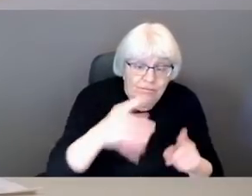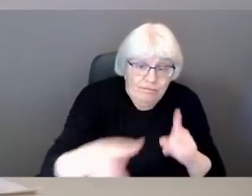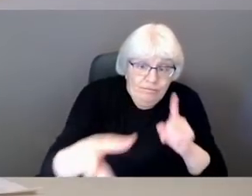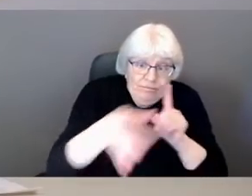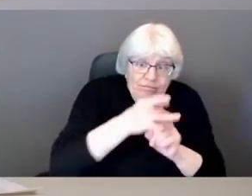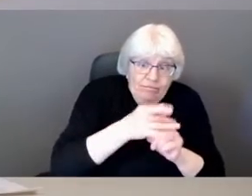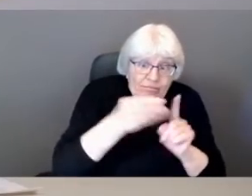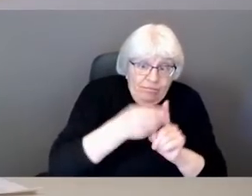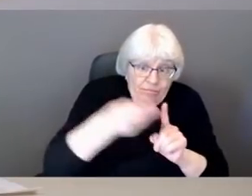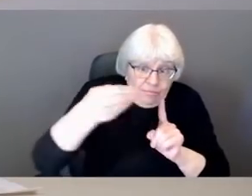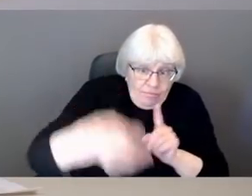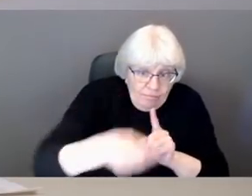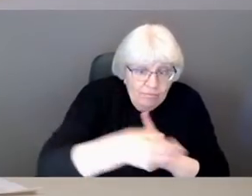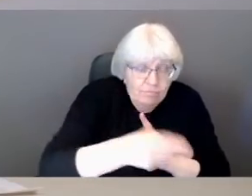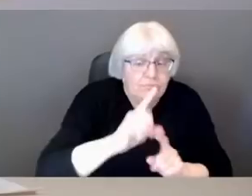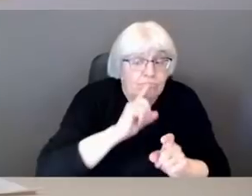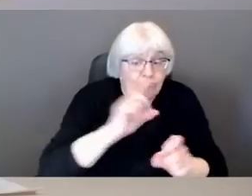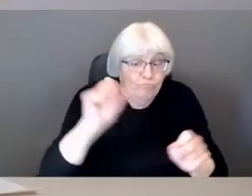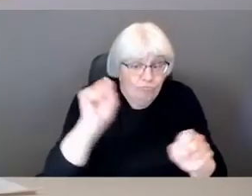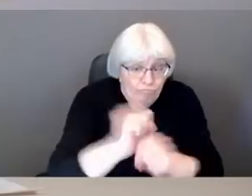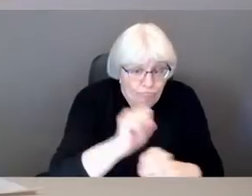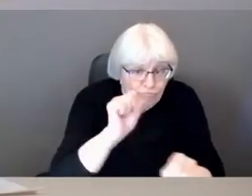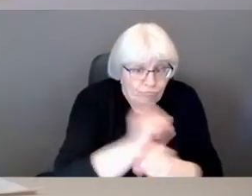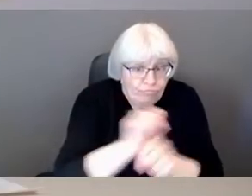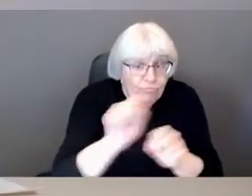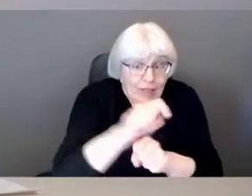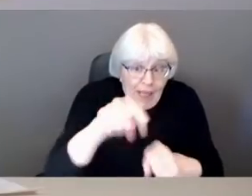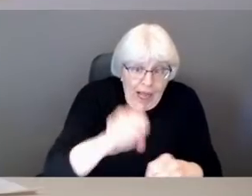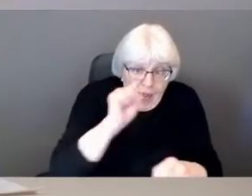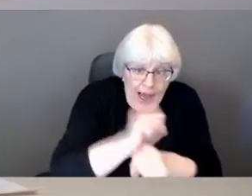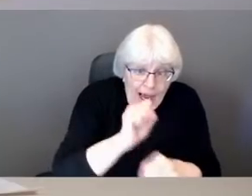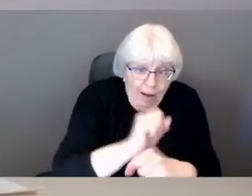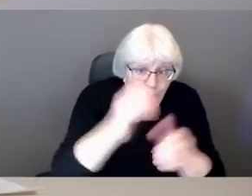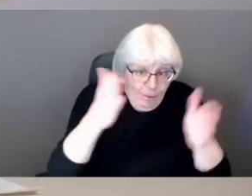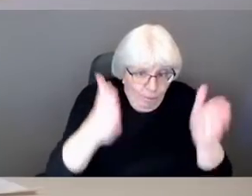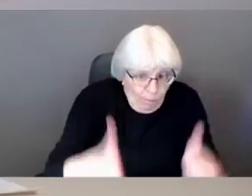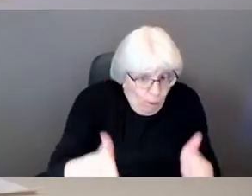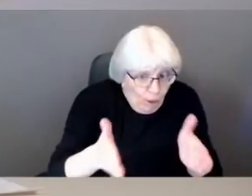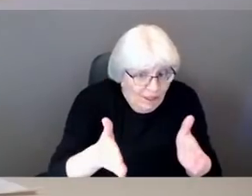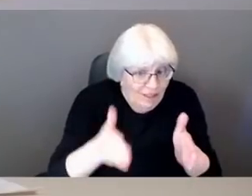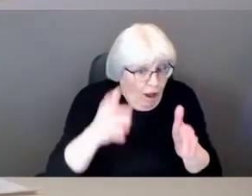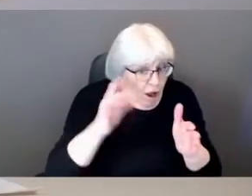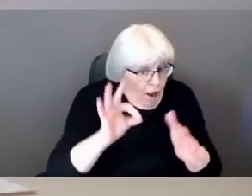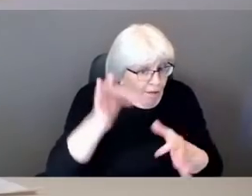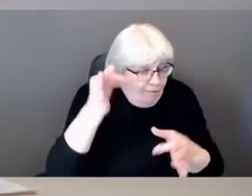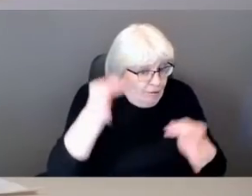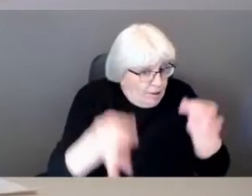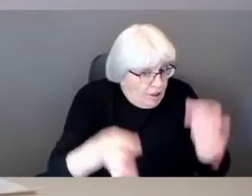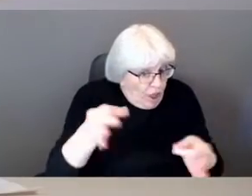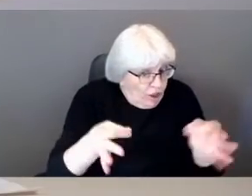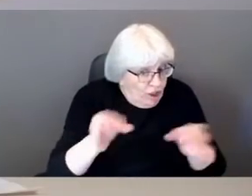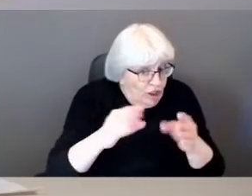the justice system? So how many justice system employees are actually away from work as a result of this?